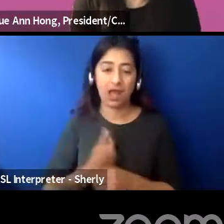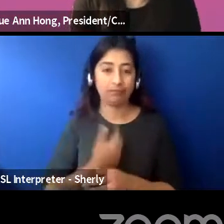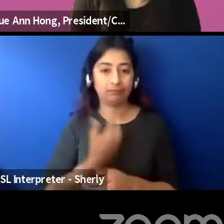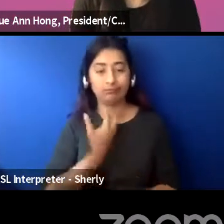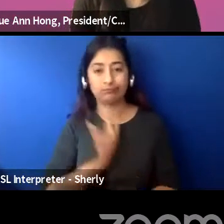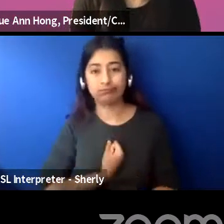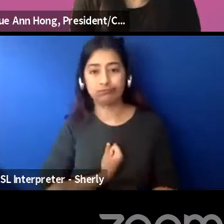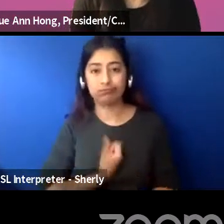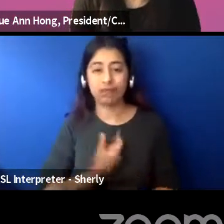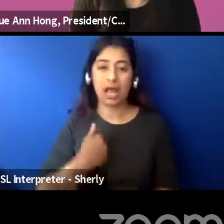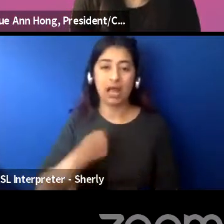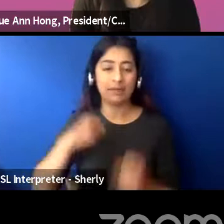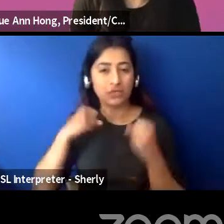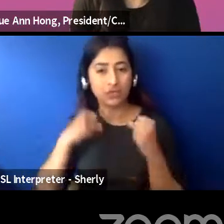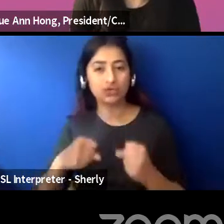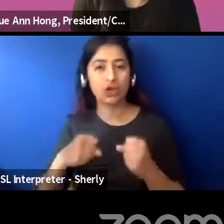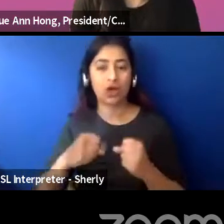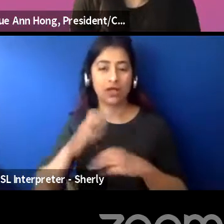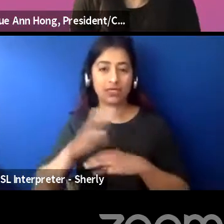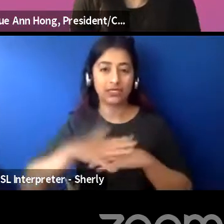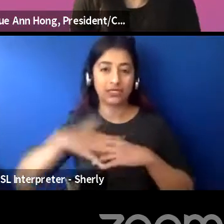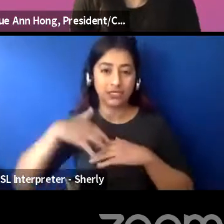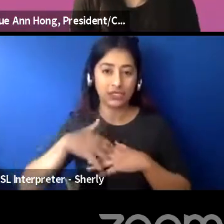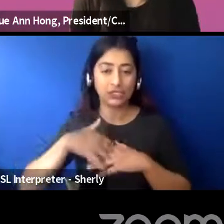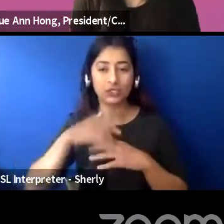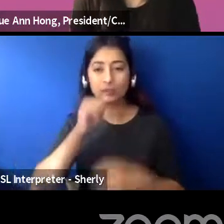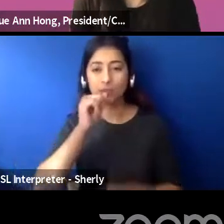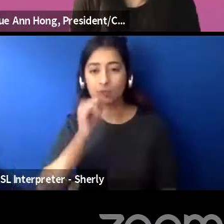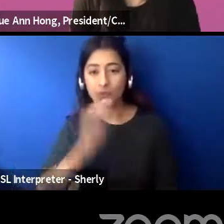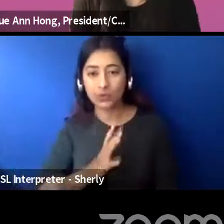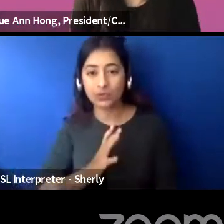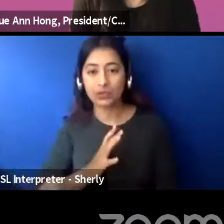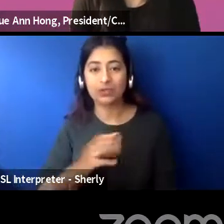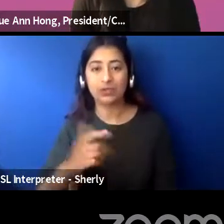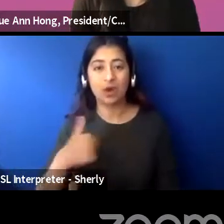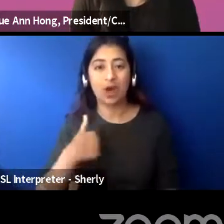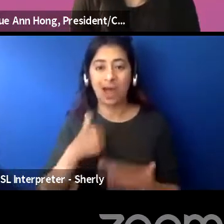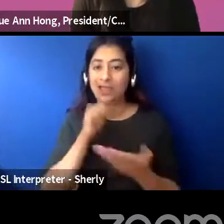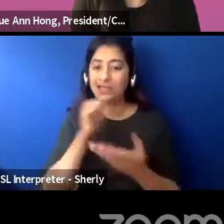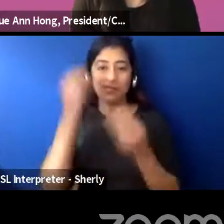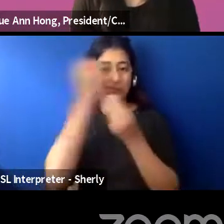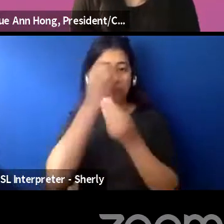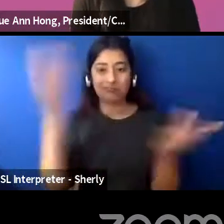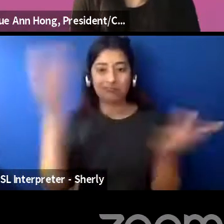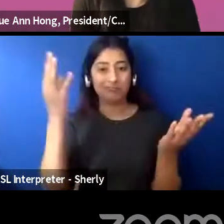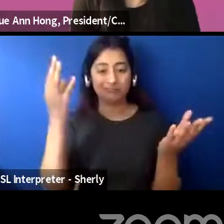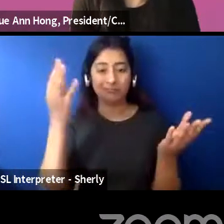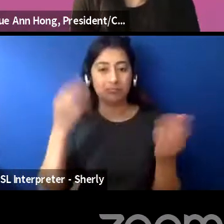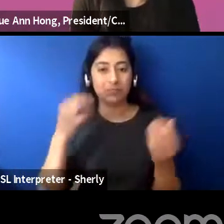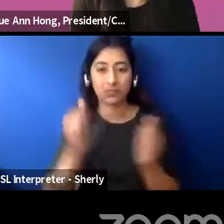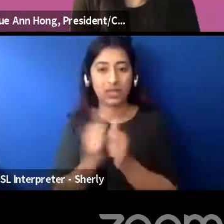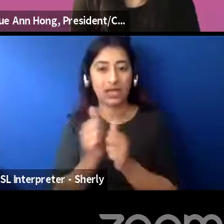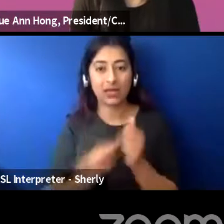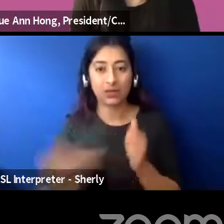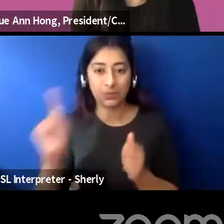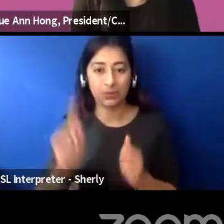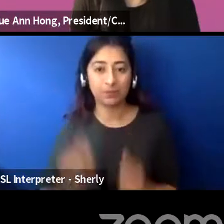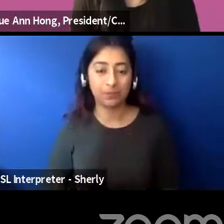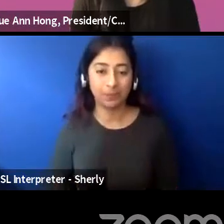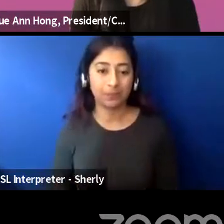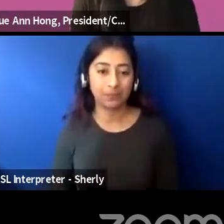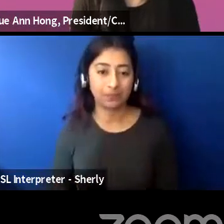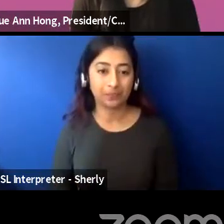I'm a strong Indigenous woman, so I didn't share that personally with anybody.